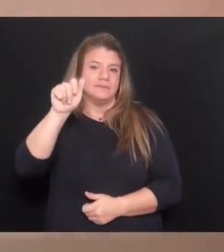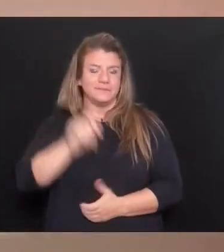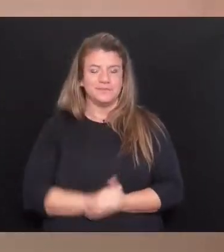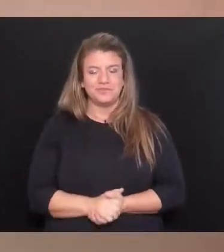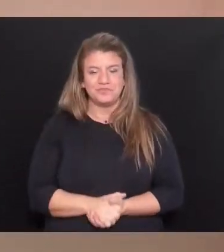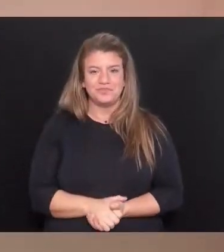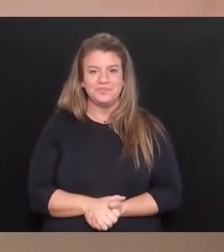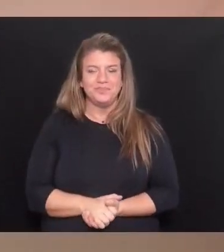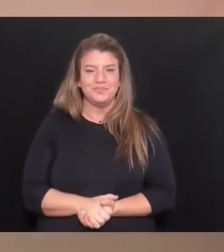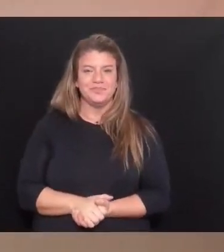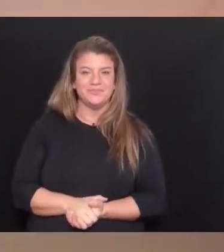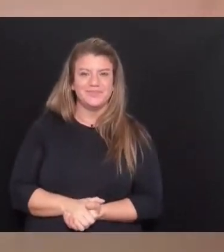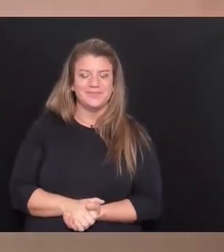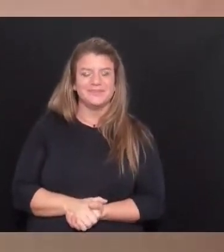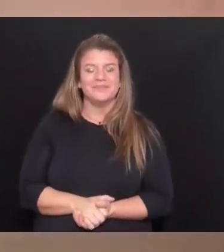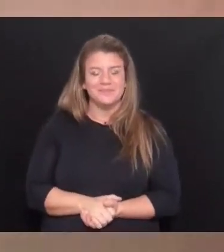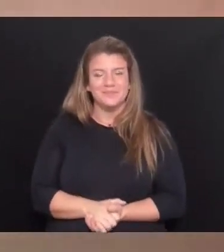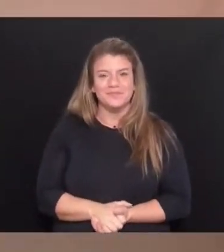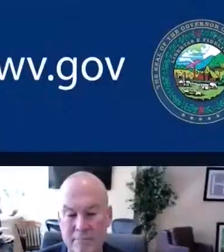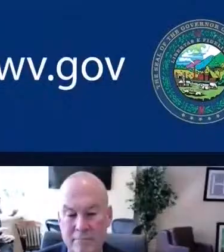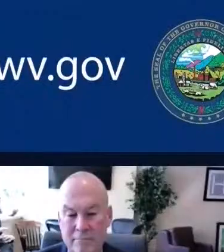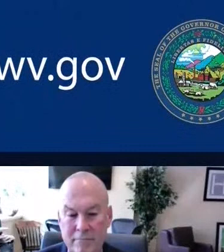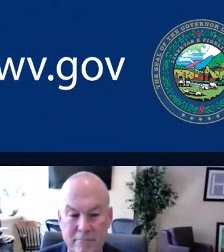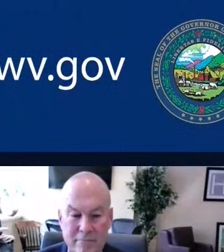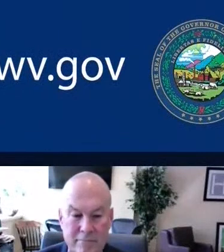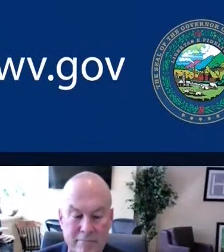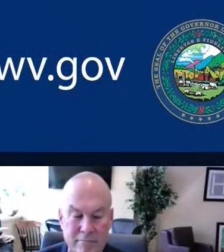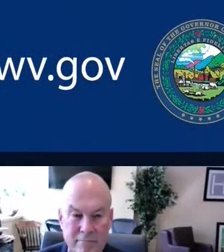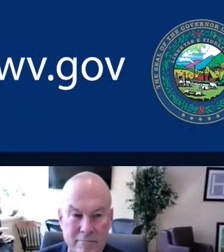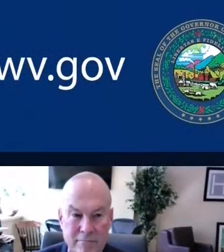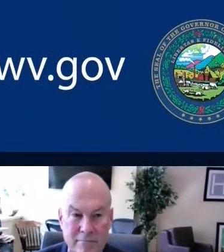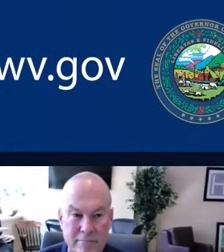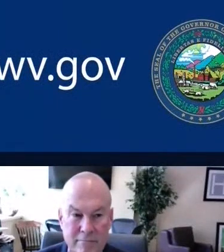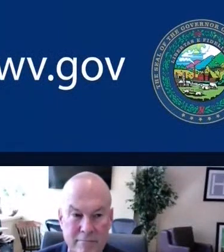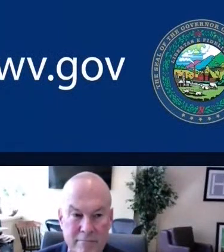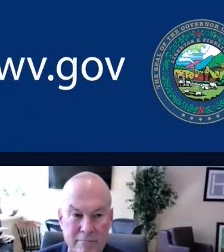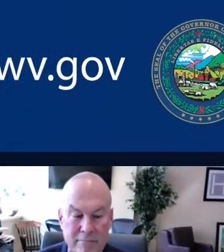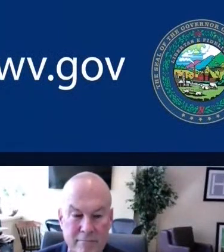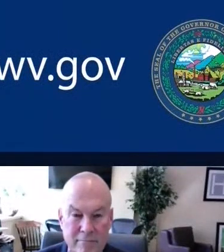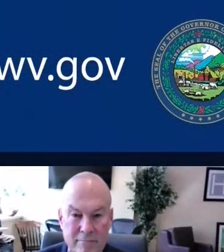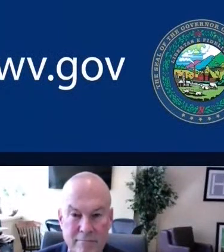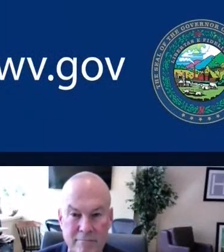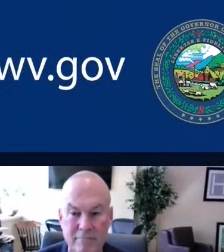you. All right, thank you, Charles. Next, we'll go to Annie Moore with WVVA.